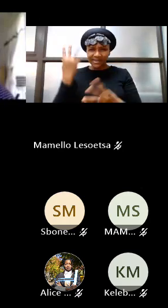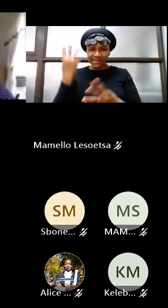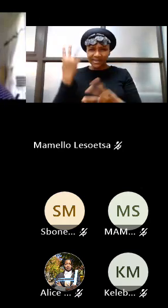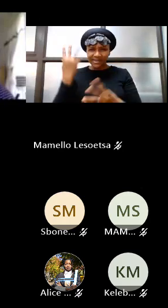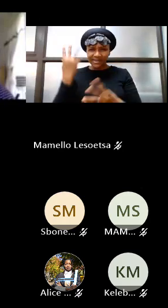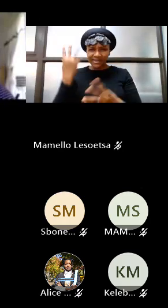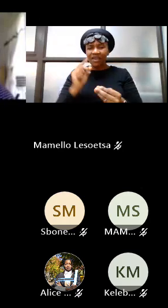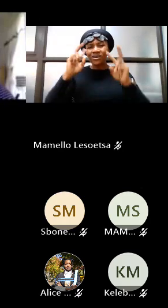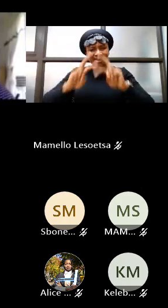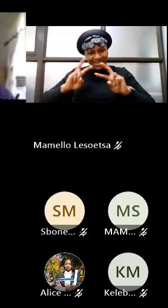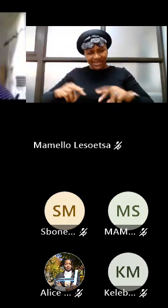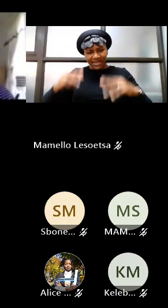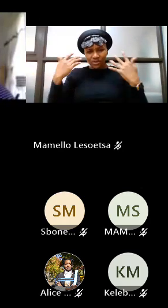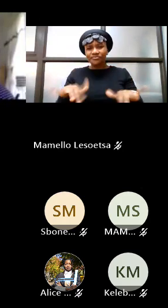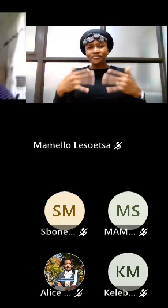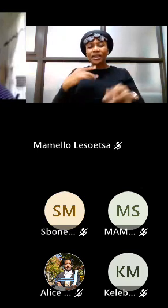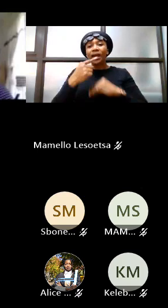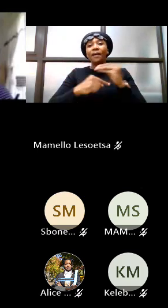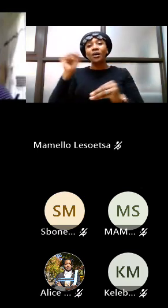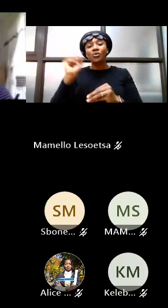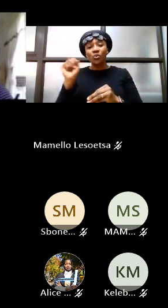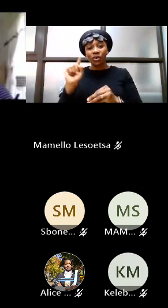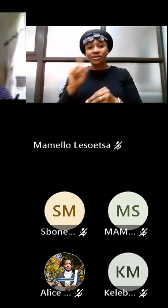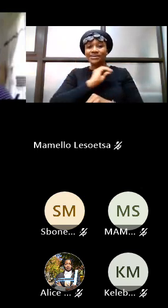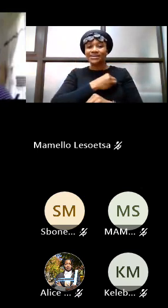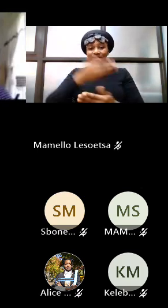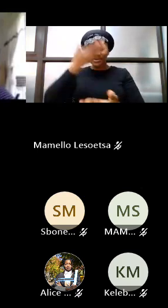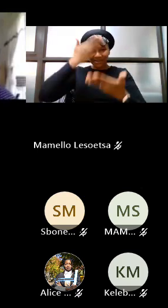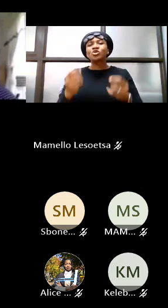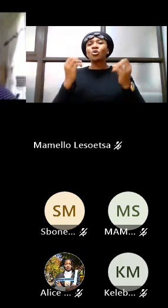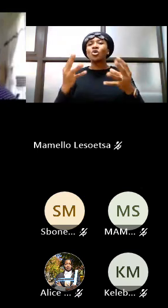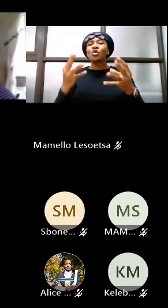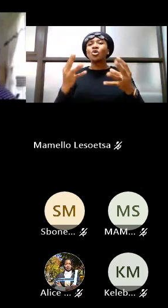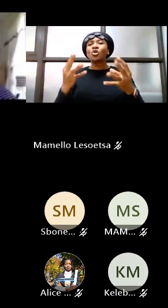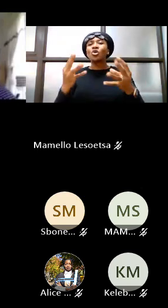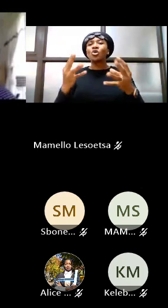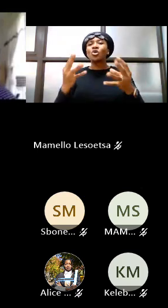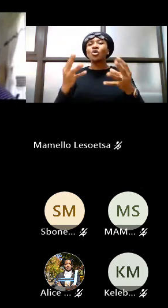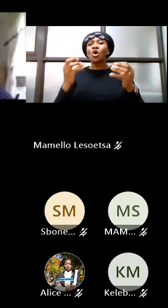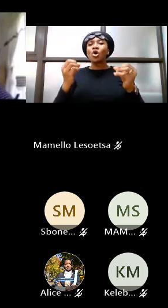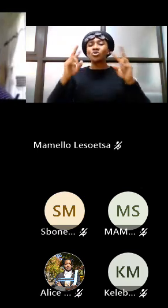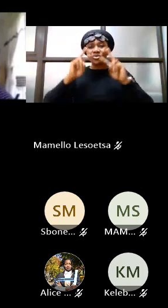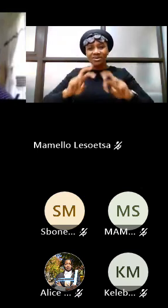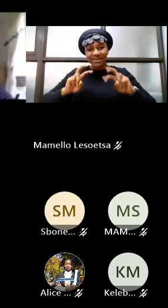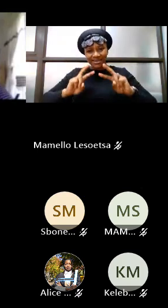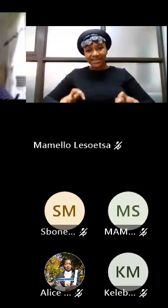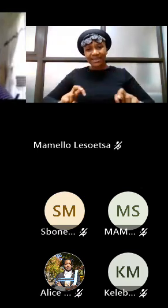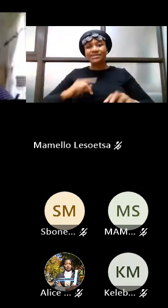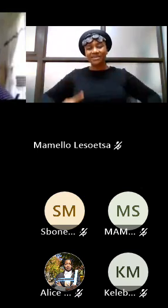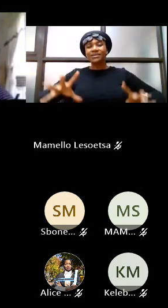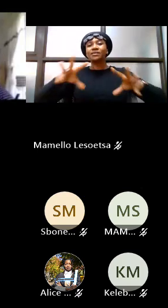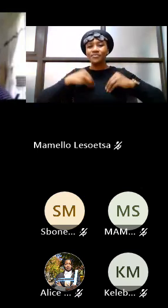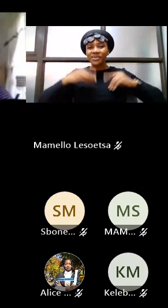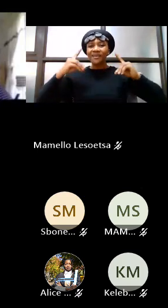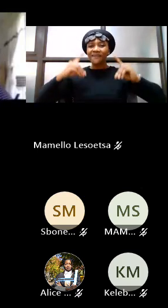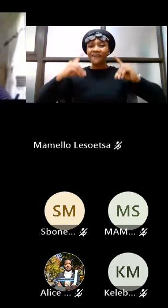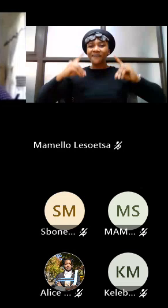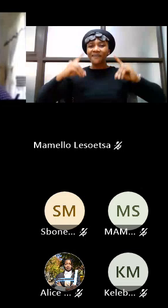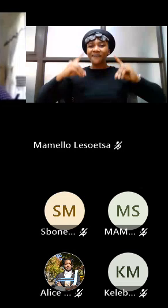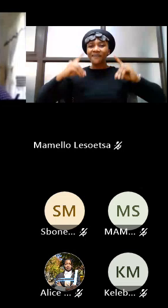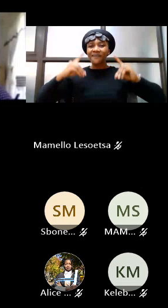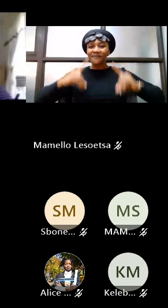in disability studies, a lot of research centers around the physical accommodations, the physical facilitations that are needed,